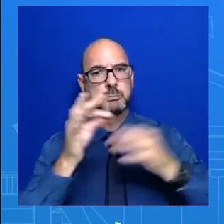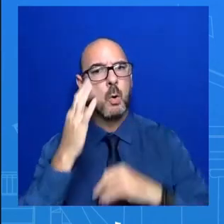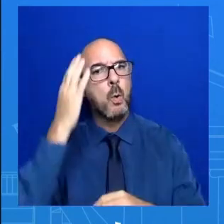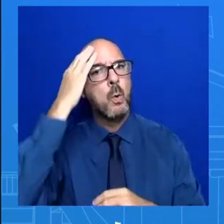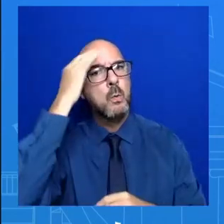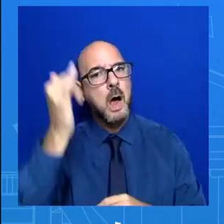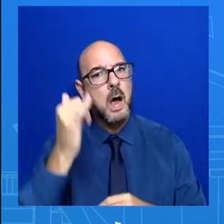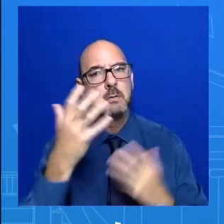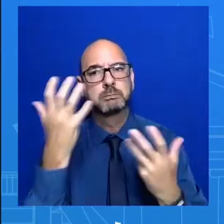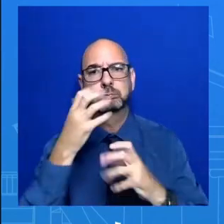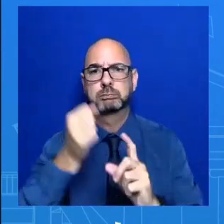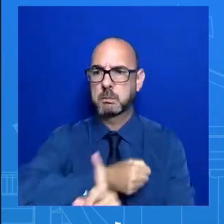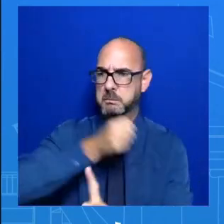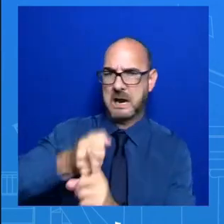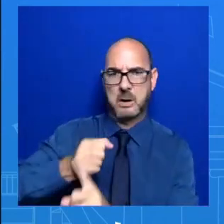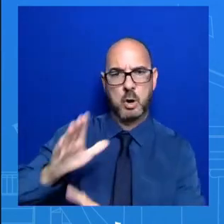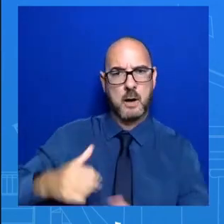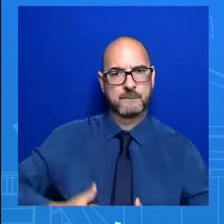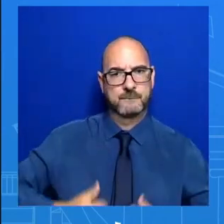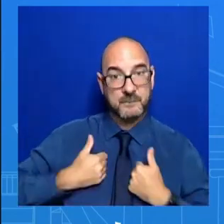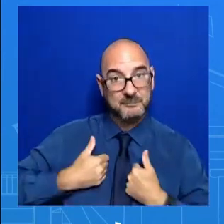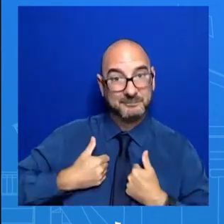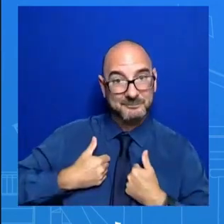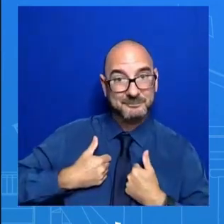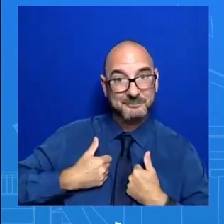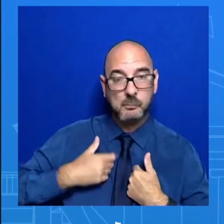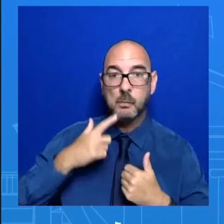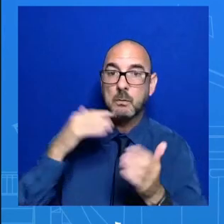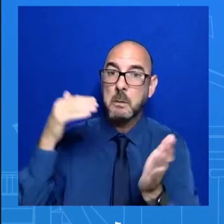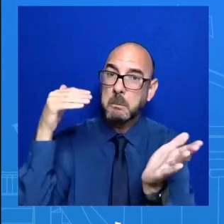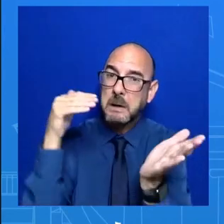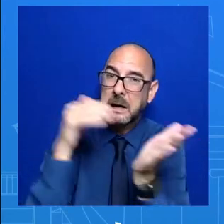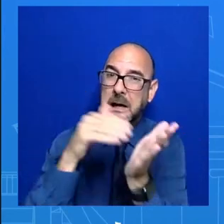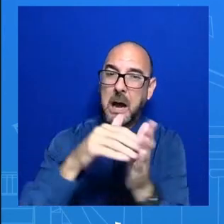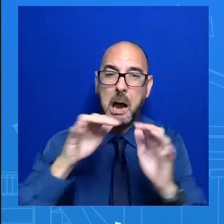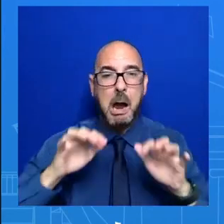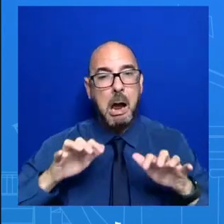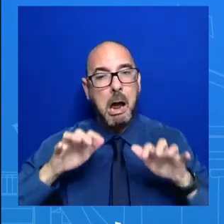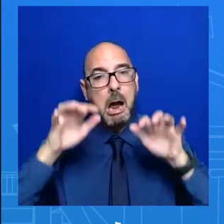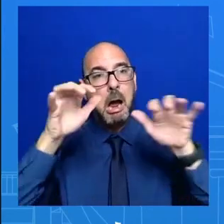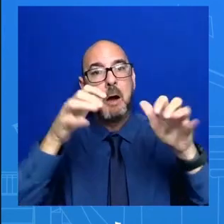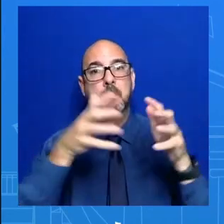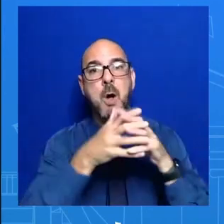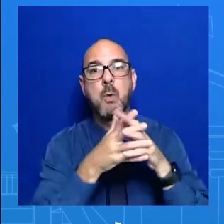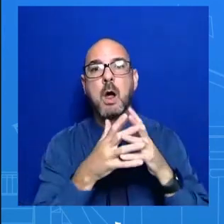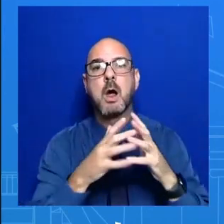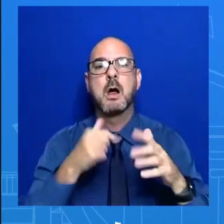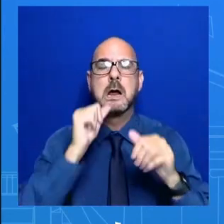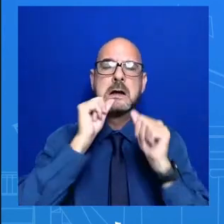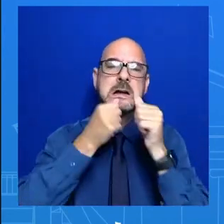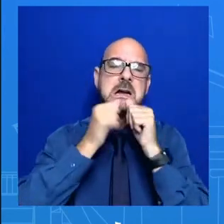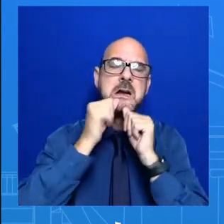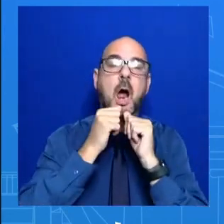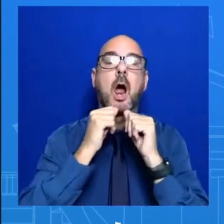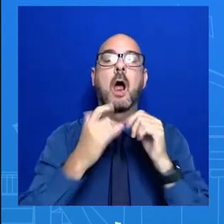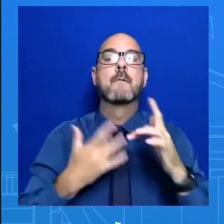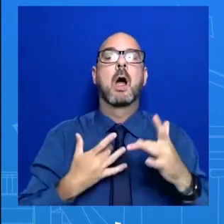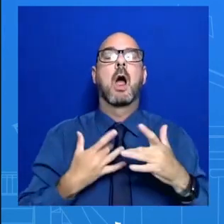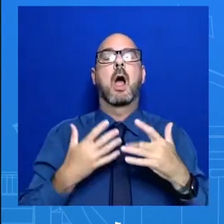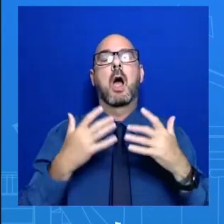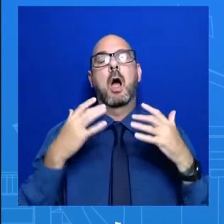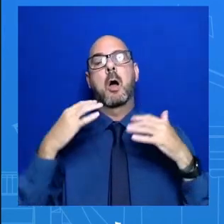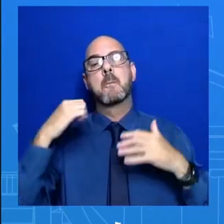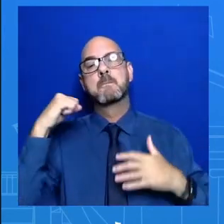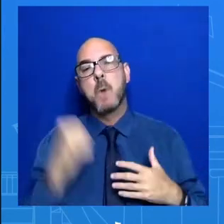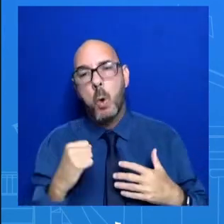we're talking about millions of Americans who now have an opportunity to start a life, have an opportunity to move forward in a way